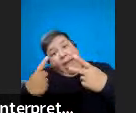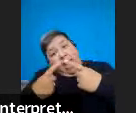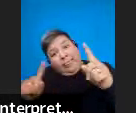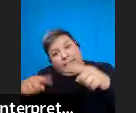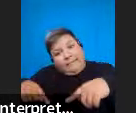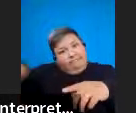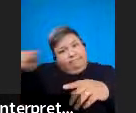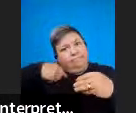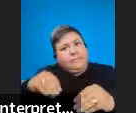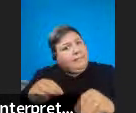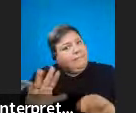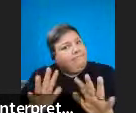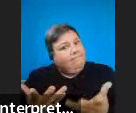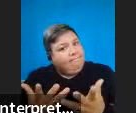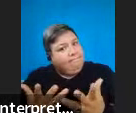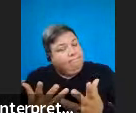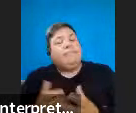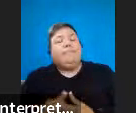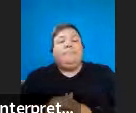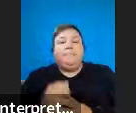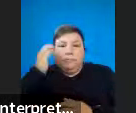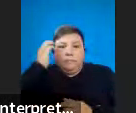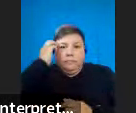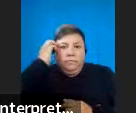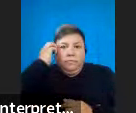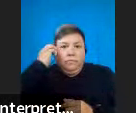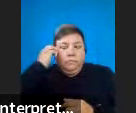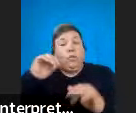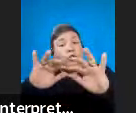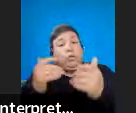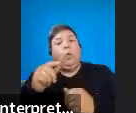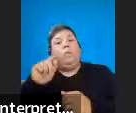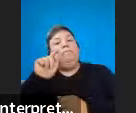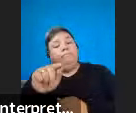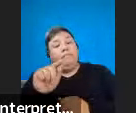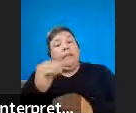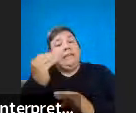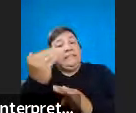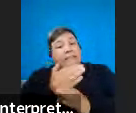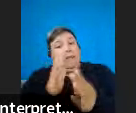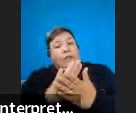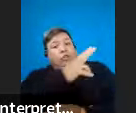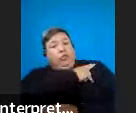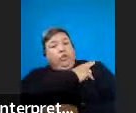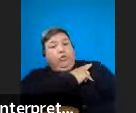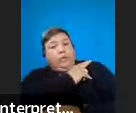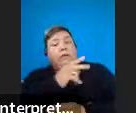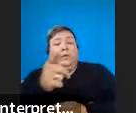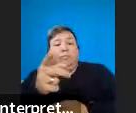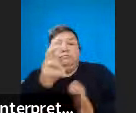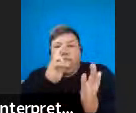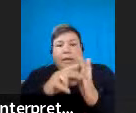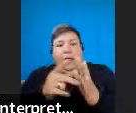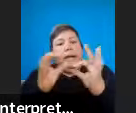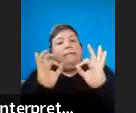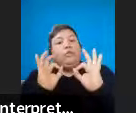of goods or trade facilitation. So with safety and security, you need to ensure that your building premises are safe